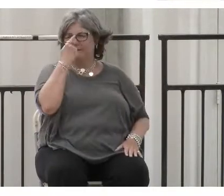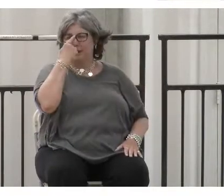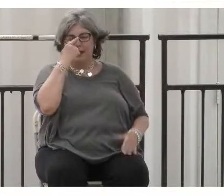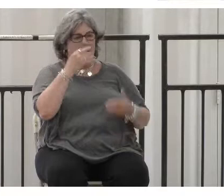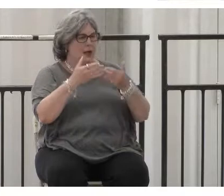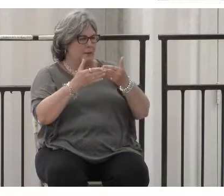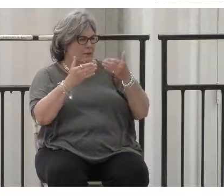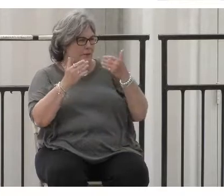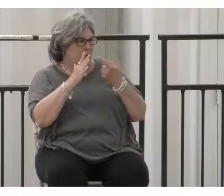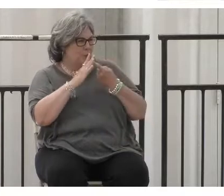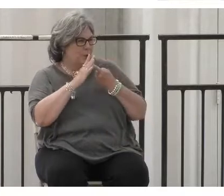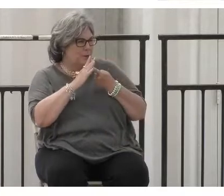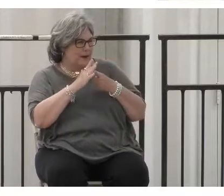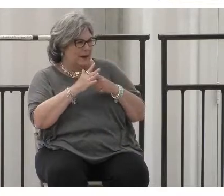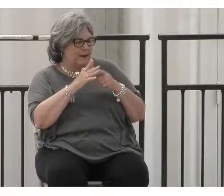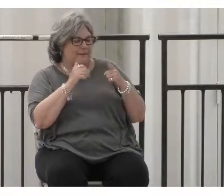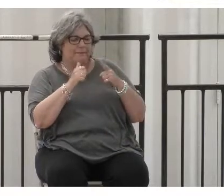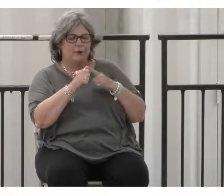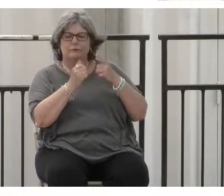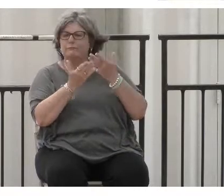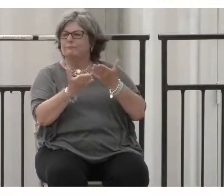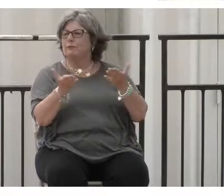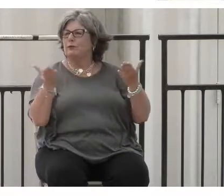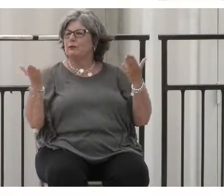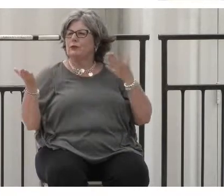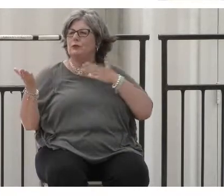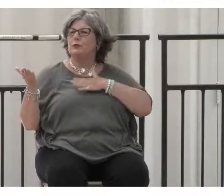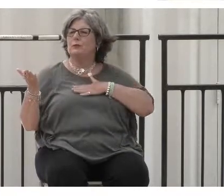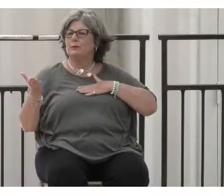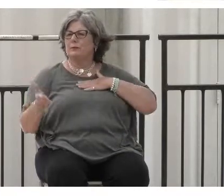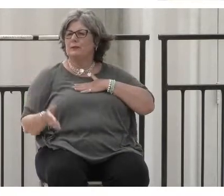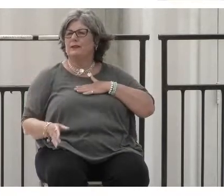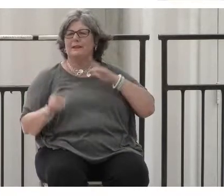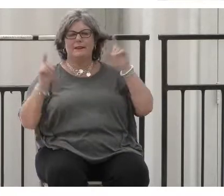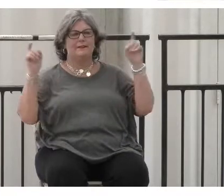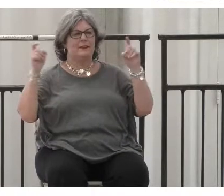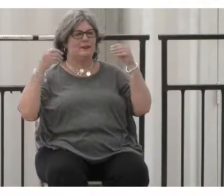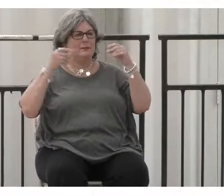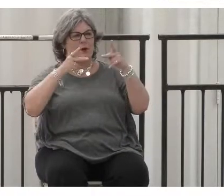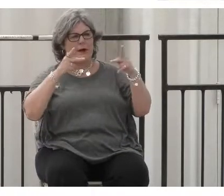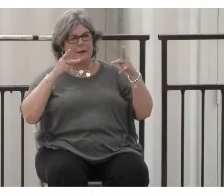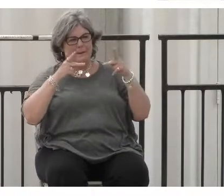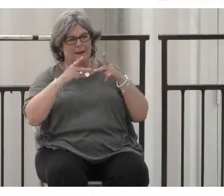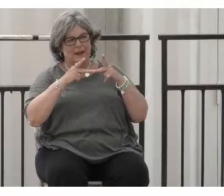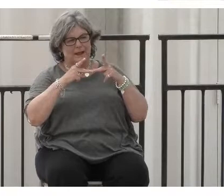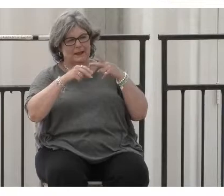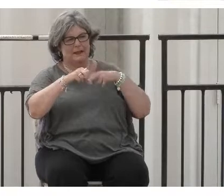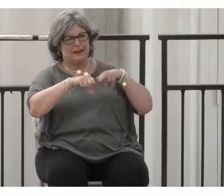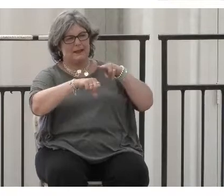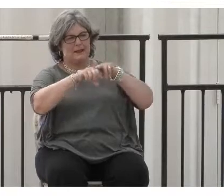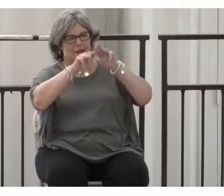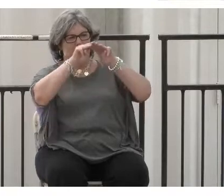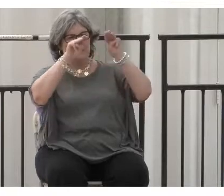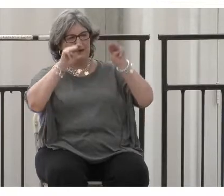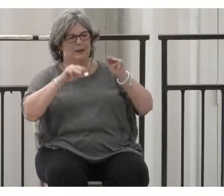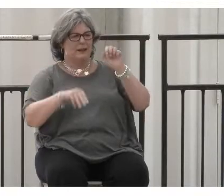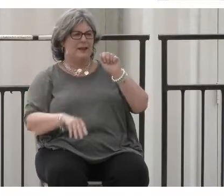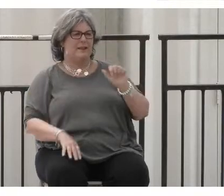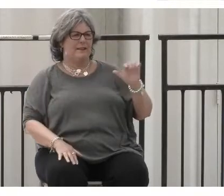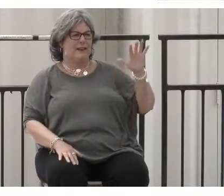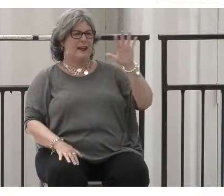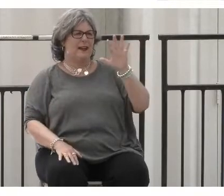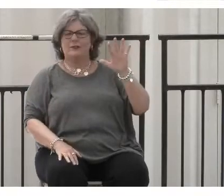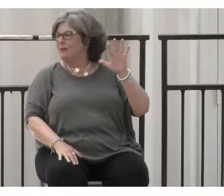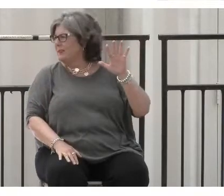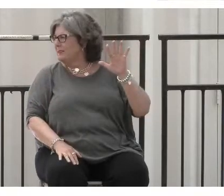before we begin, I would like to encourage everyone to please visit the festival marketplace over by the National Museum of Asian Art,